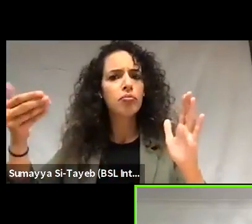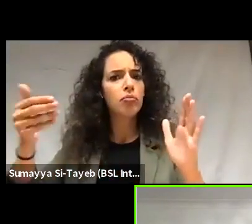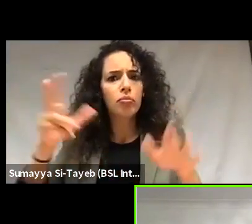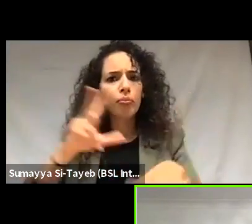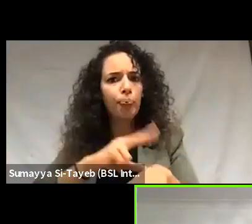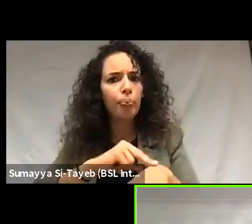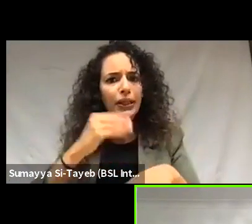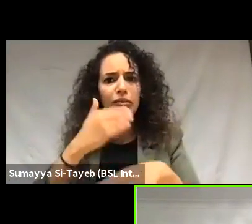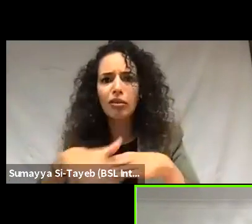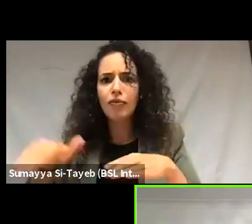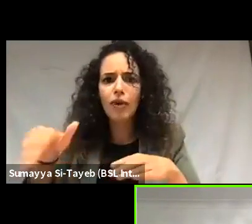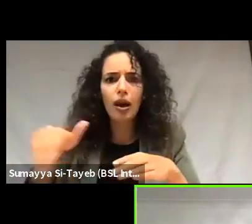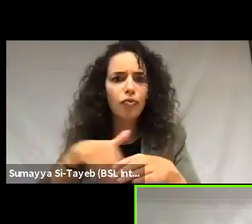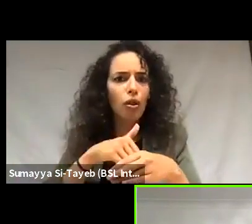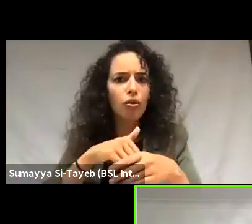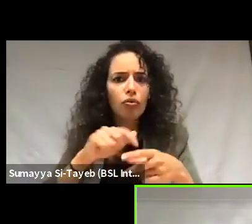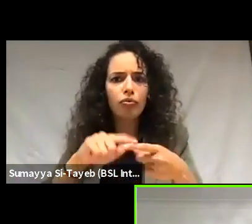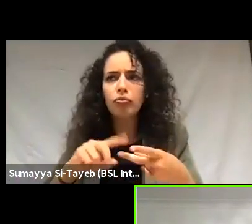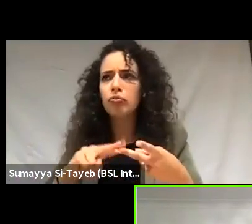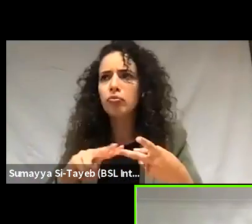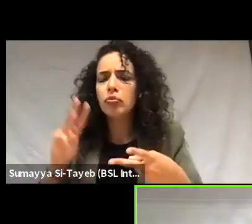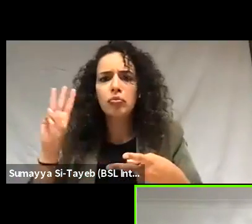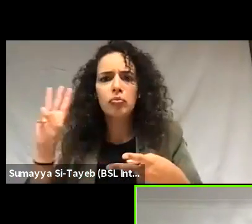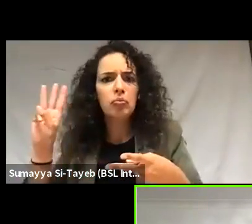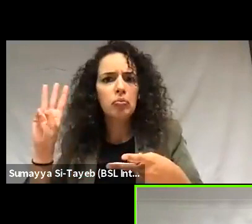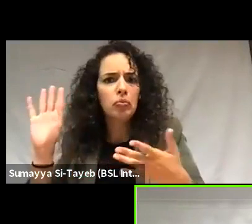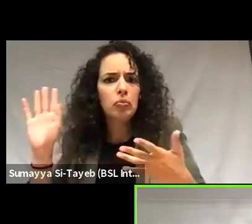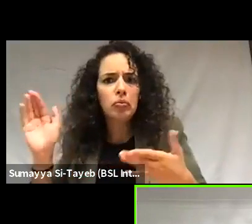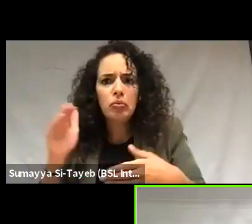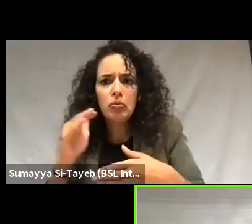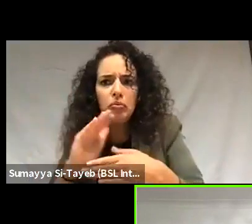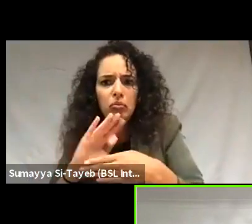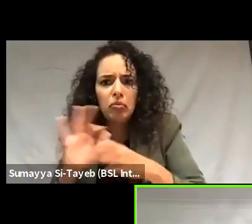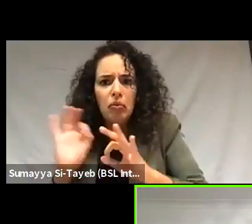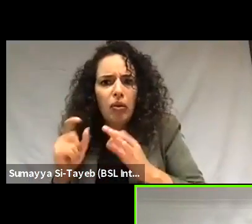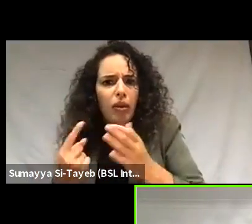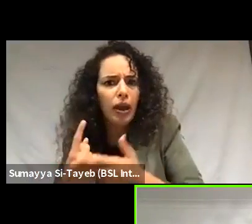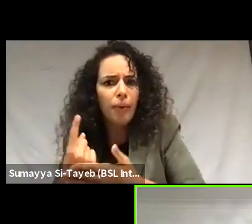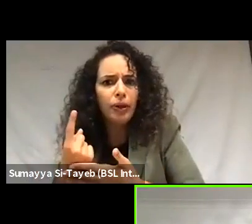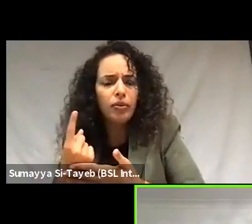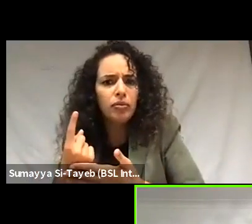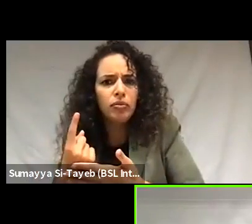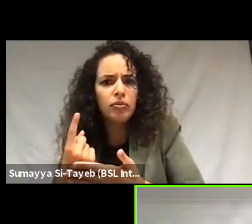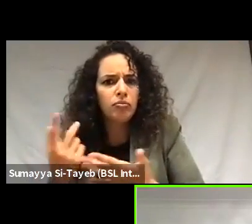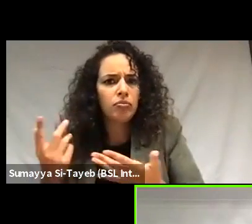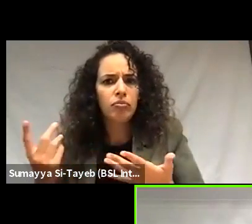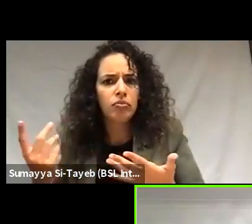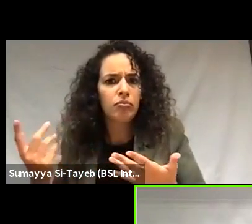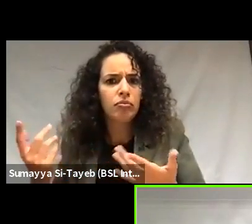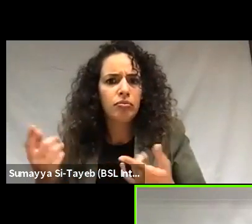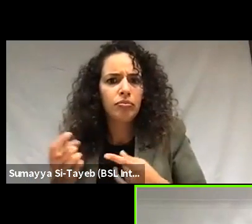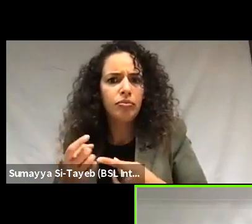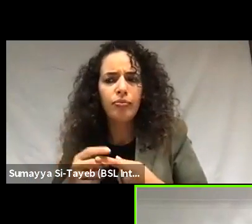any Scouts co-ed policy that they referred to. And at the time, there was no single-sex scouting at our centre either.